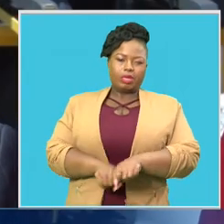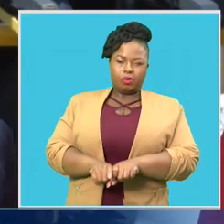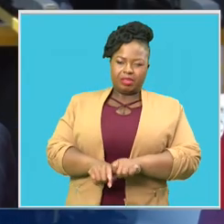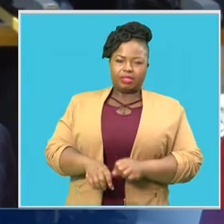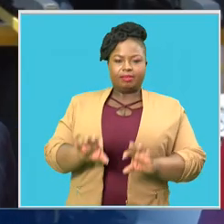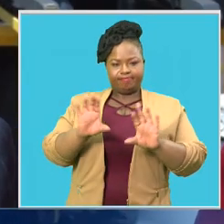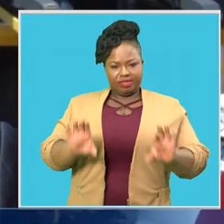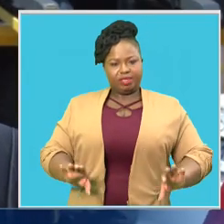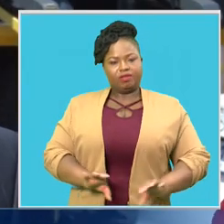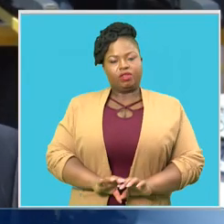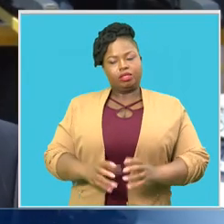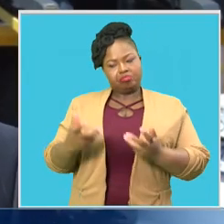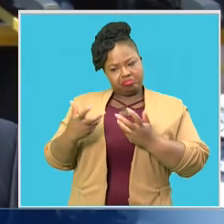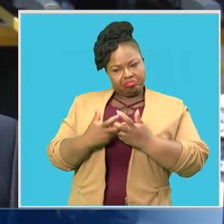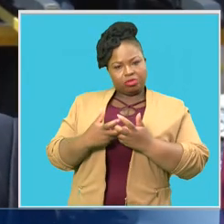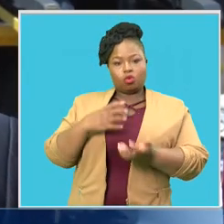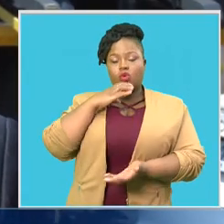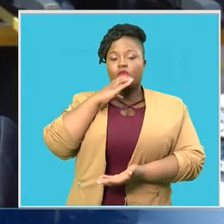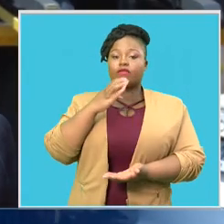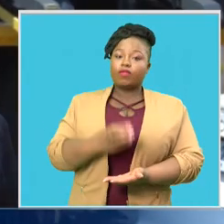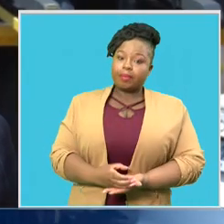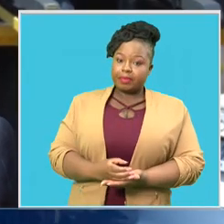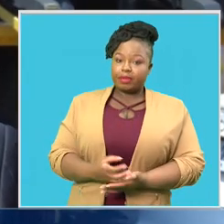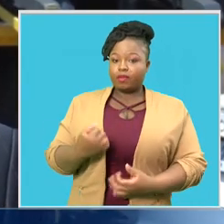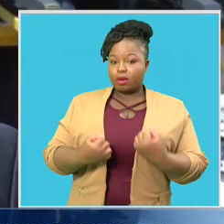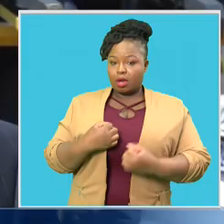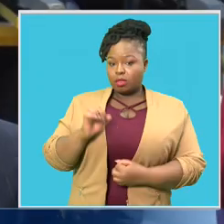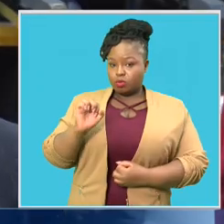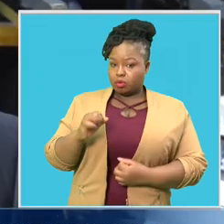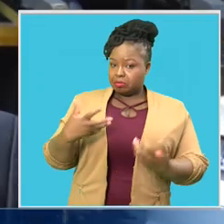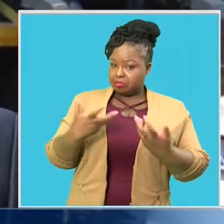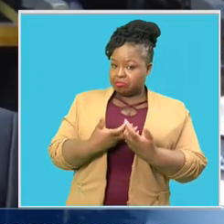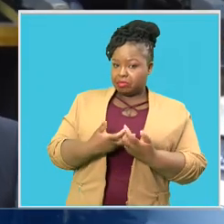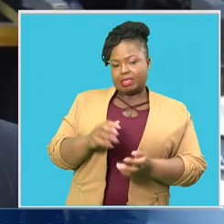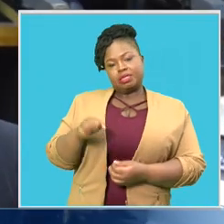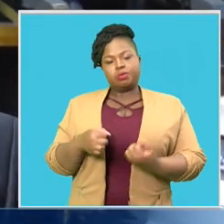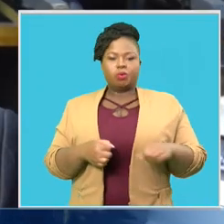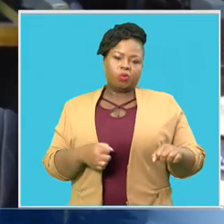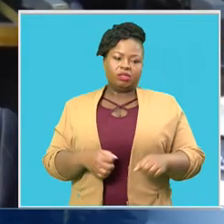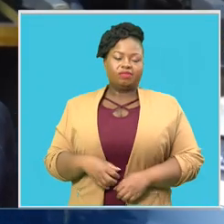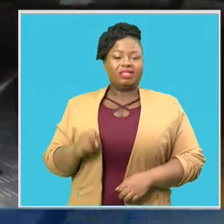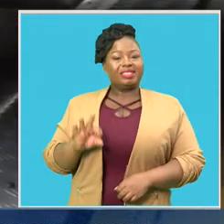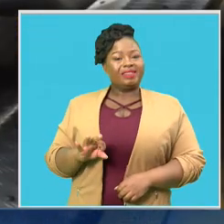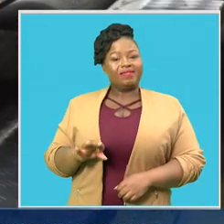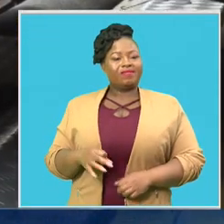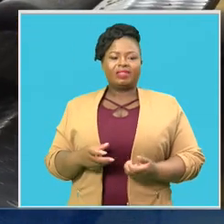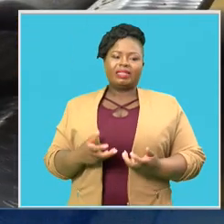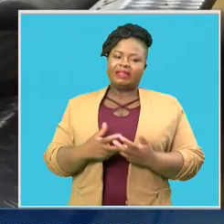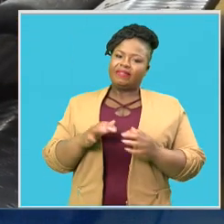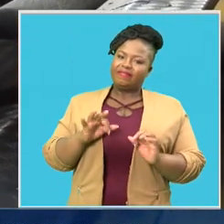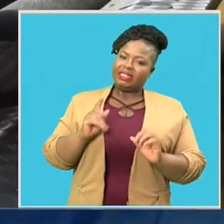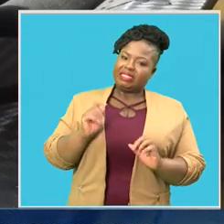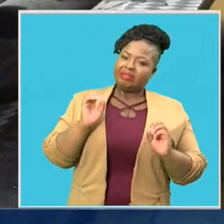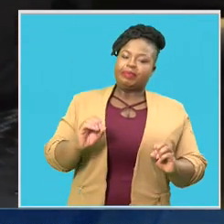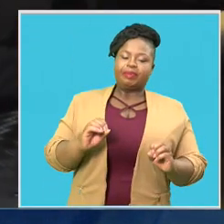them certificates that confirms whether their cars are fit or not. And if they are not fit, we are able to